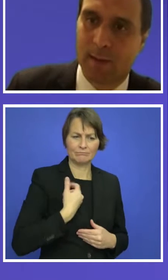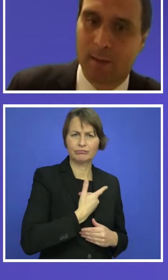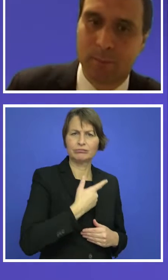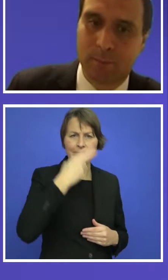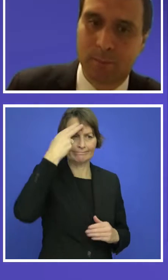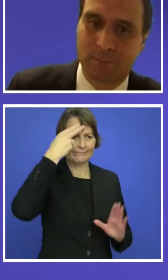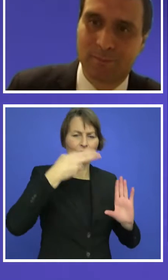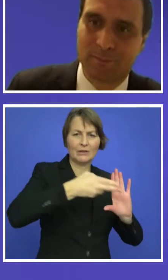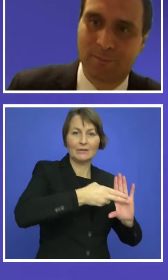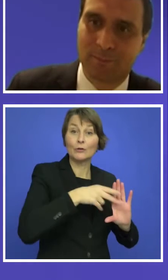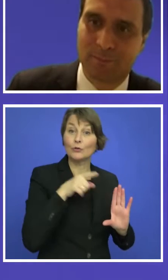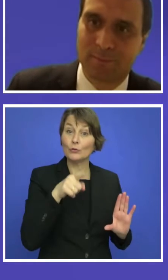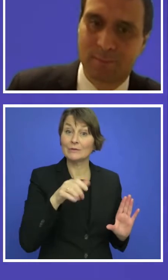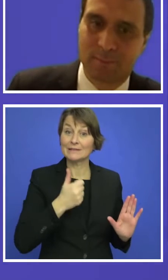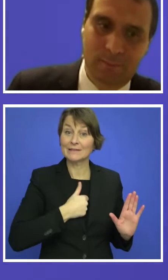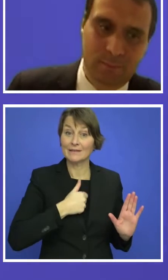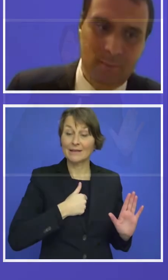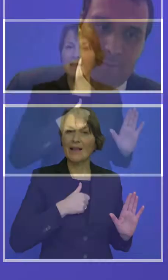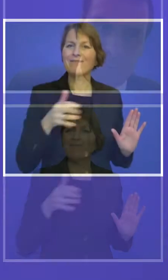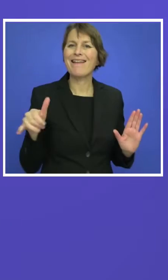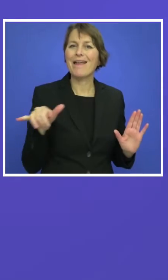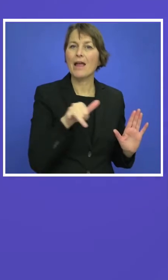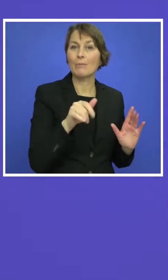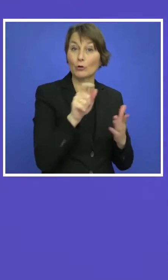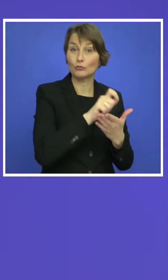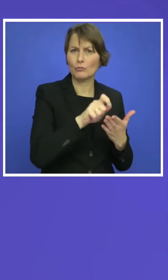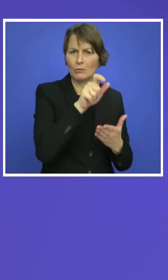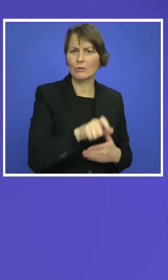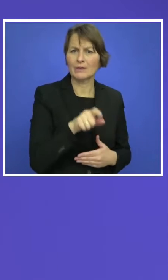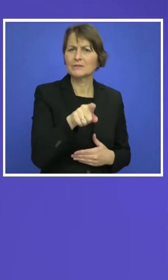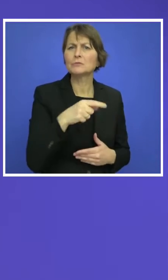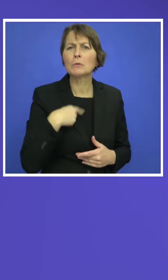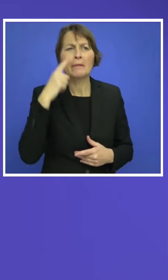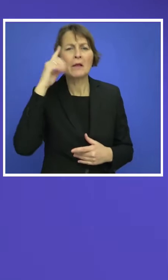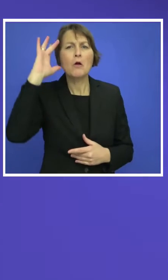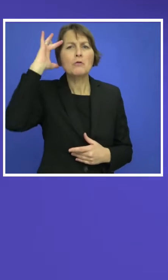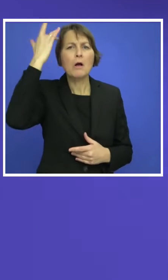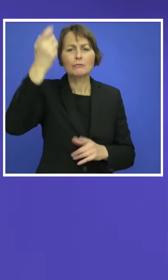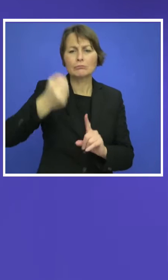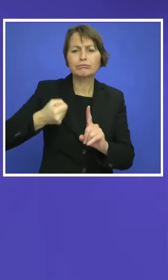are the impacts, the cultural impacts on women in this regard?